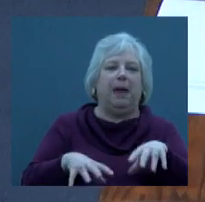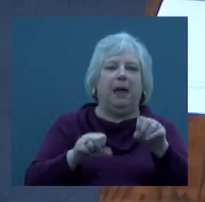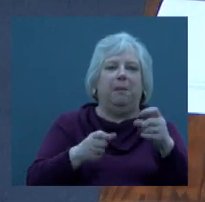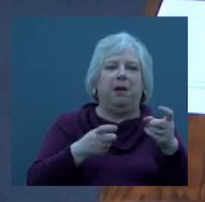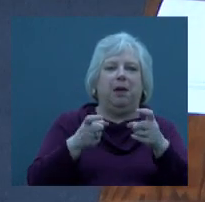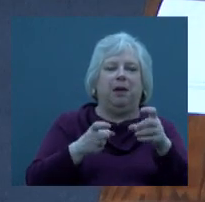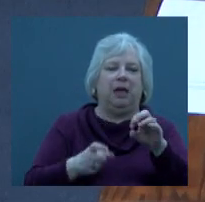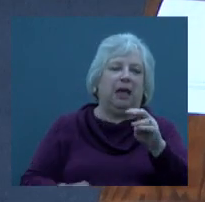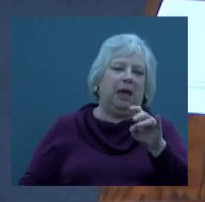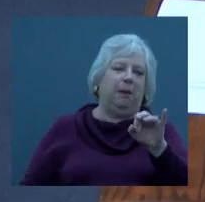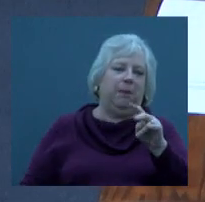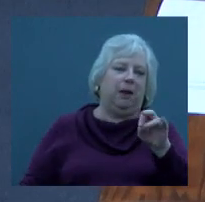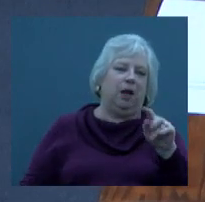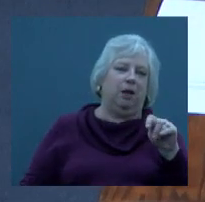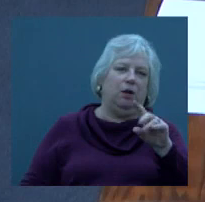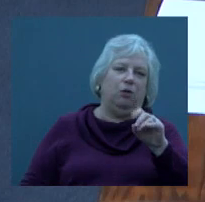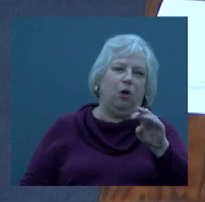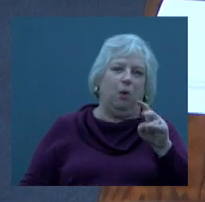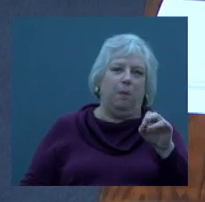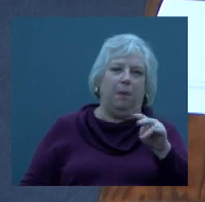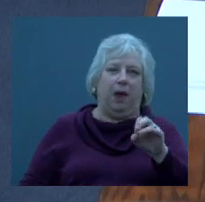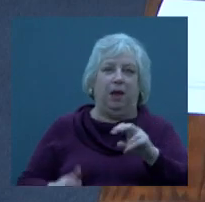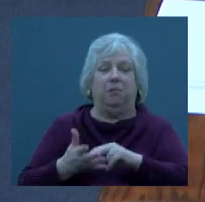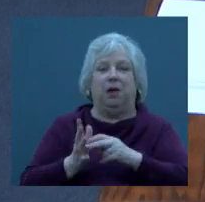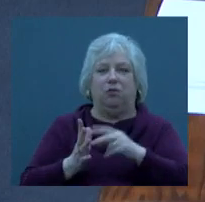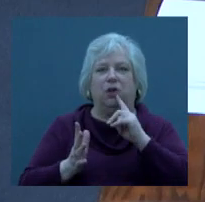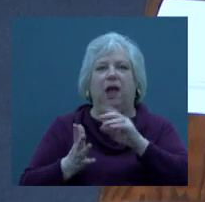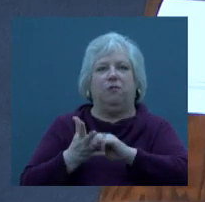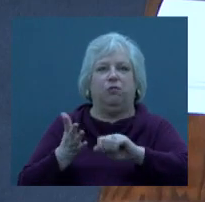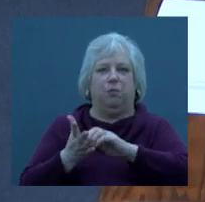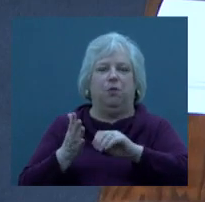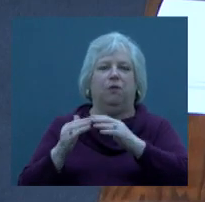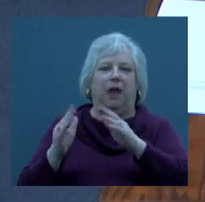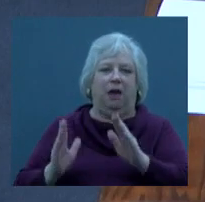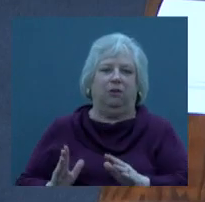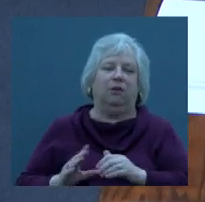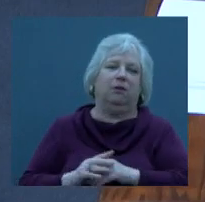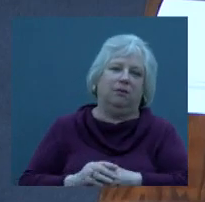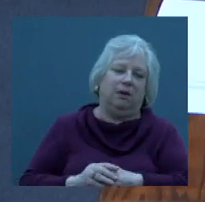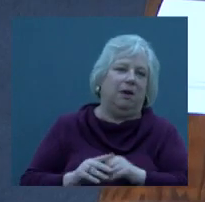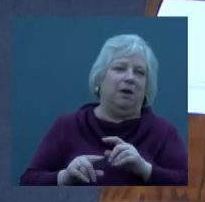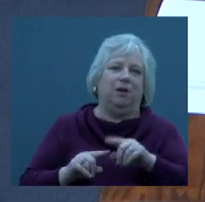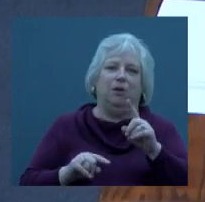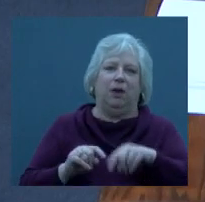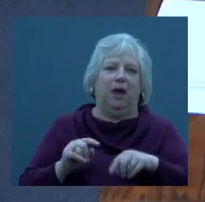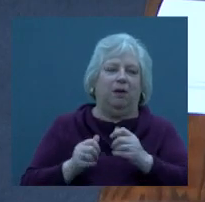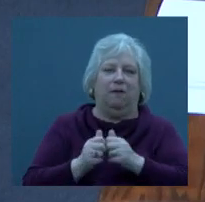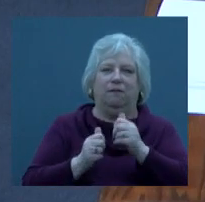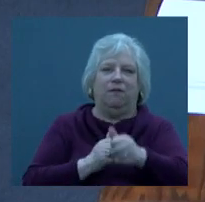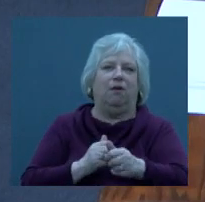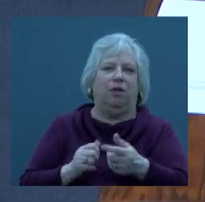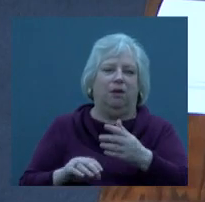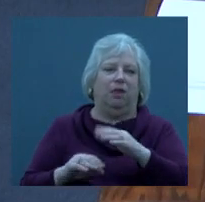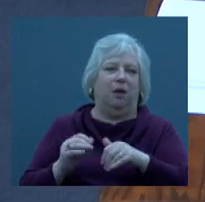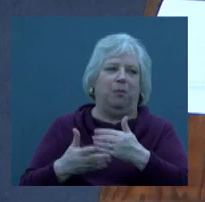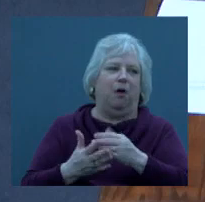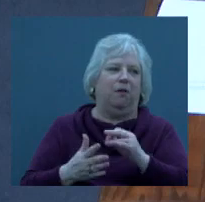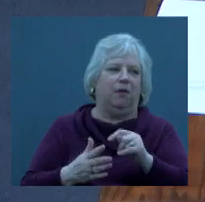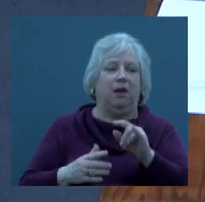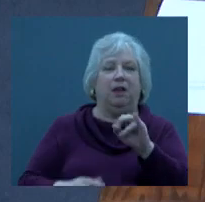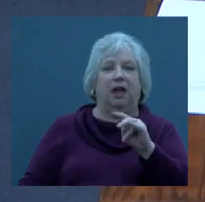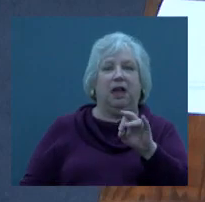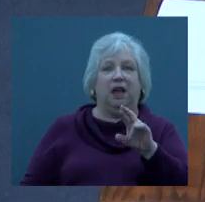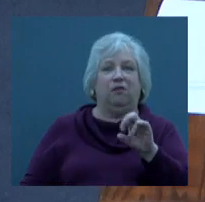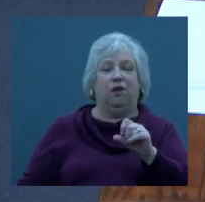all the way up to where he's got the Point West. Yeah, you could probably do that 4 lanes, but you can't go any farther. The infrastructure